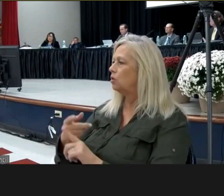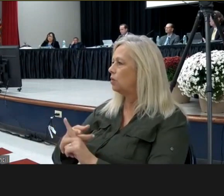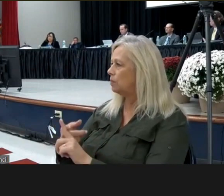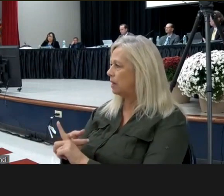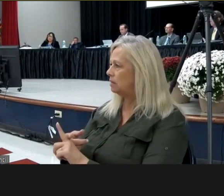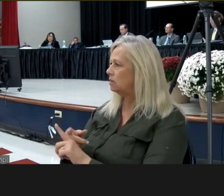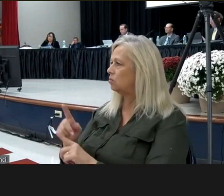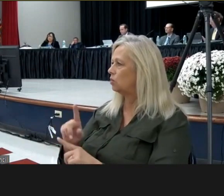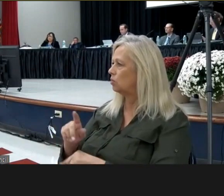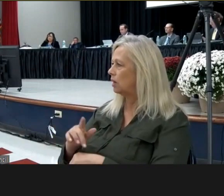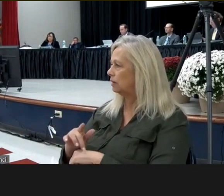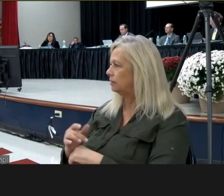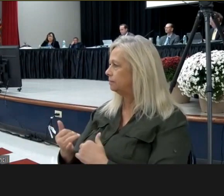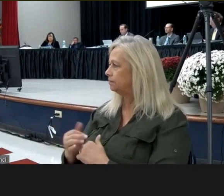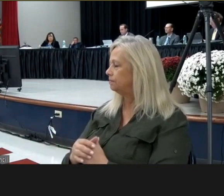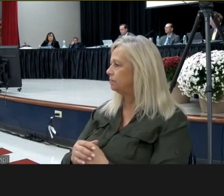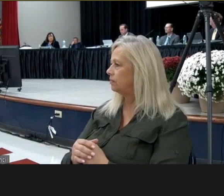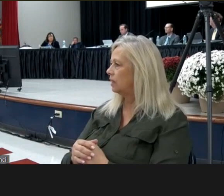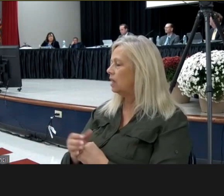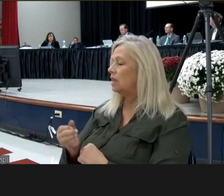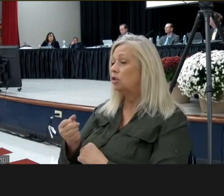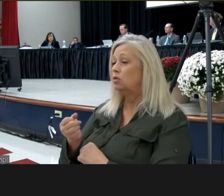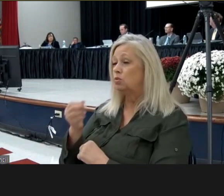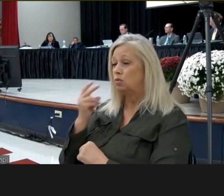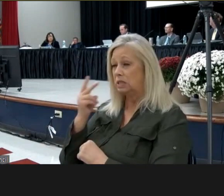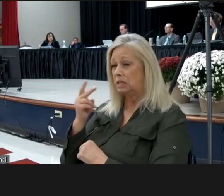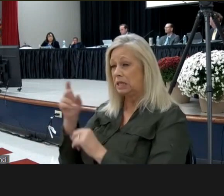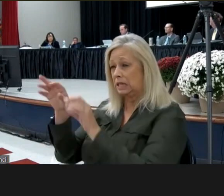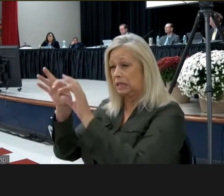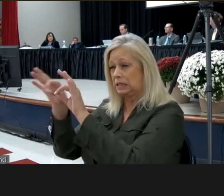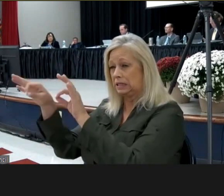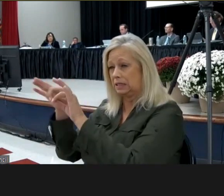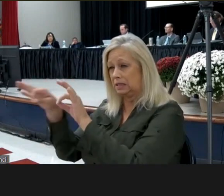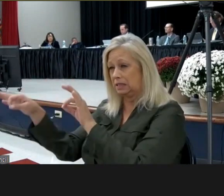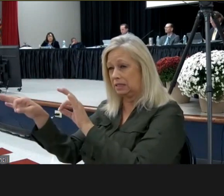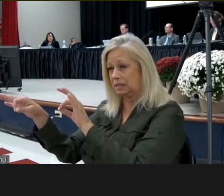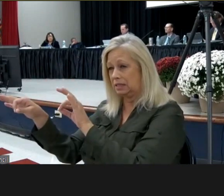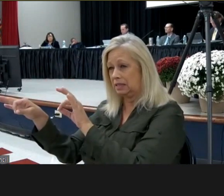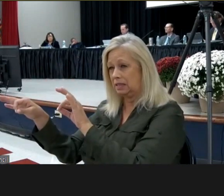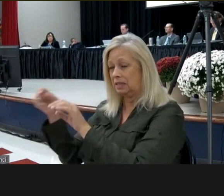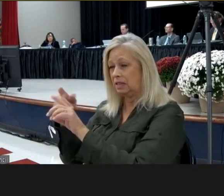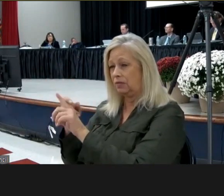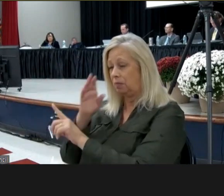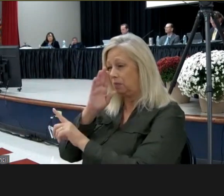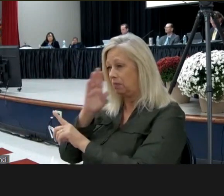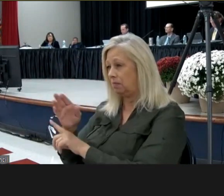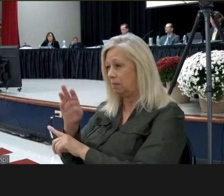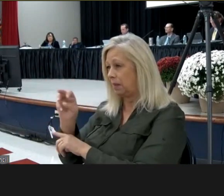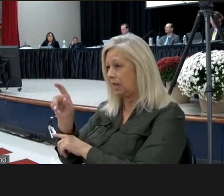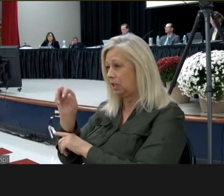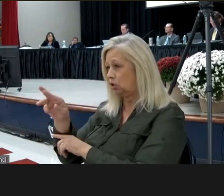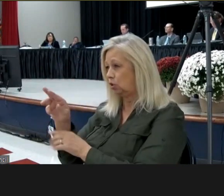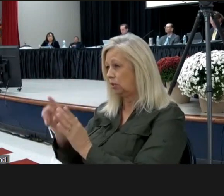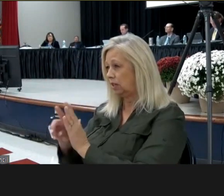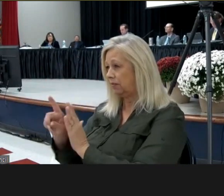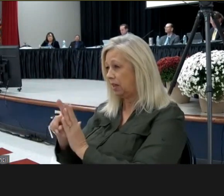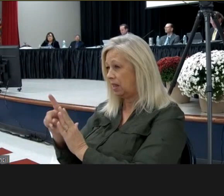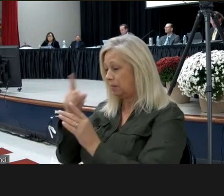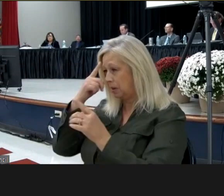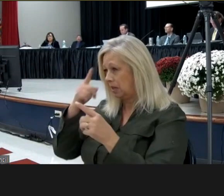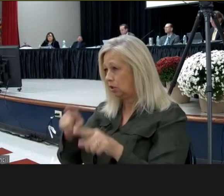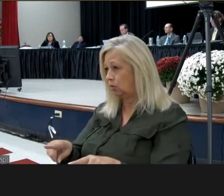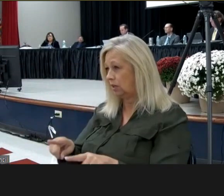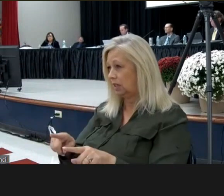project. So those few sentences you see there on the slide come straight out of the master development signed between the city and